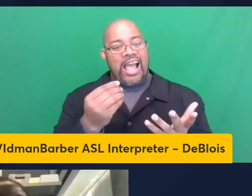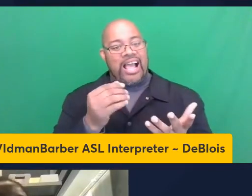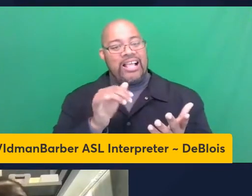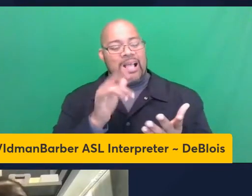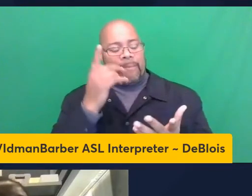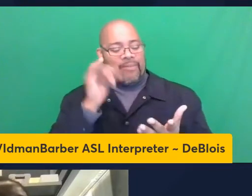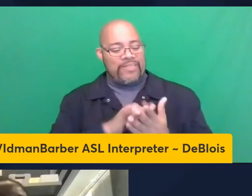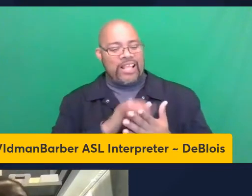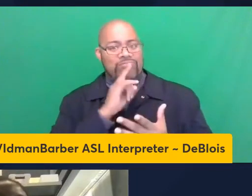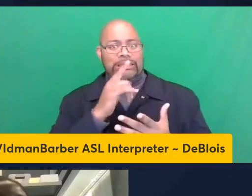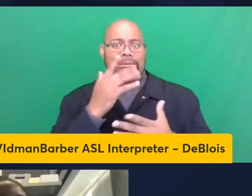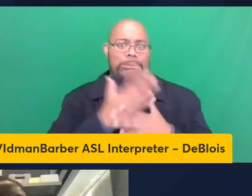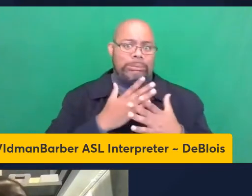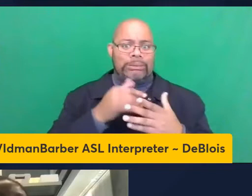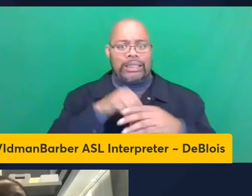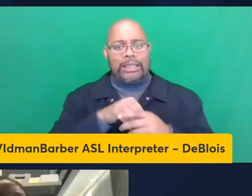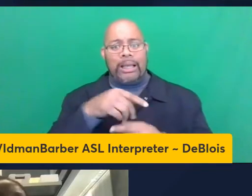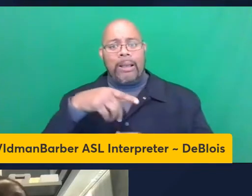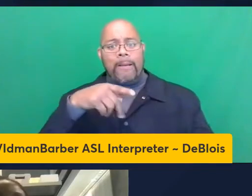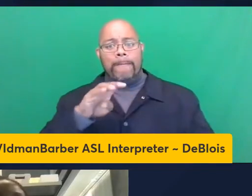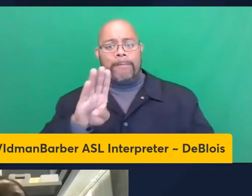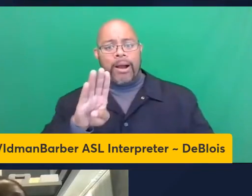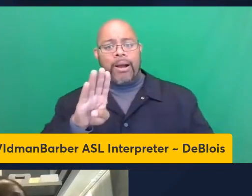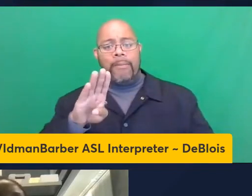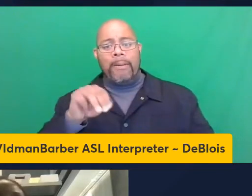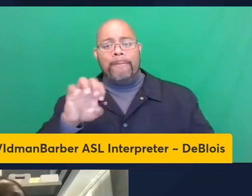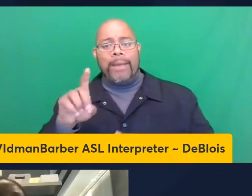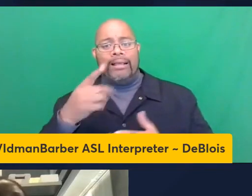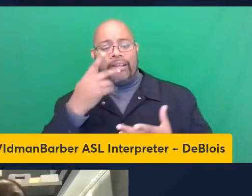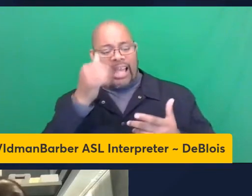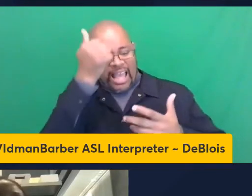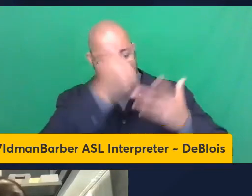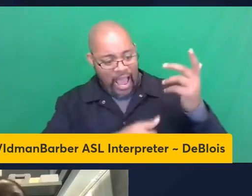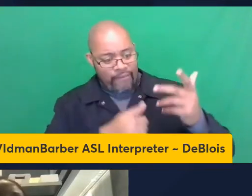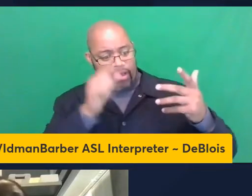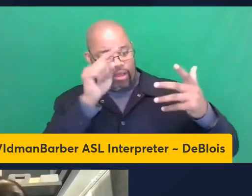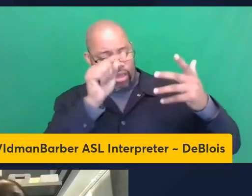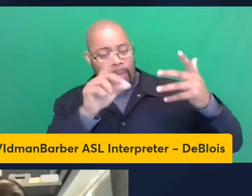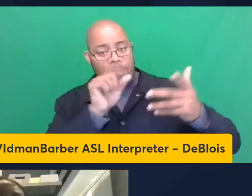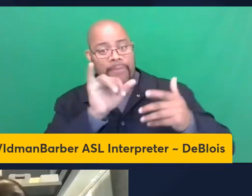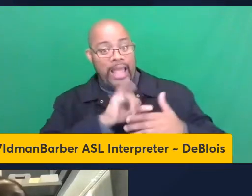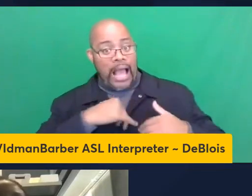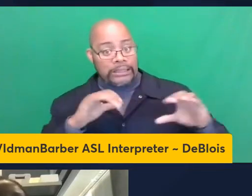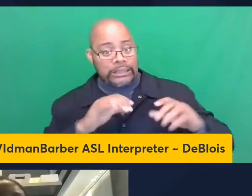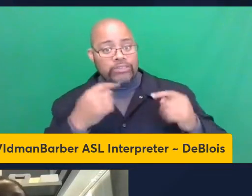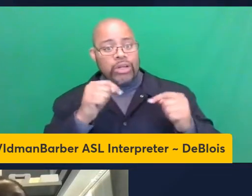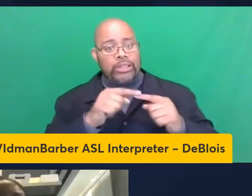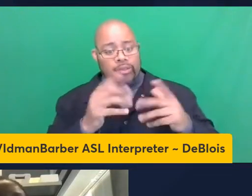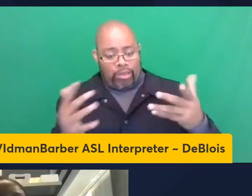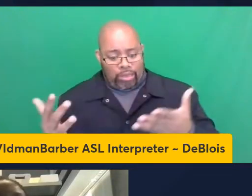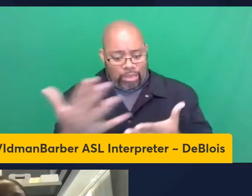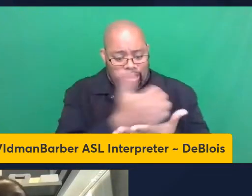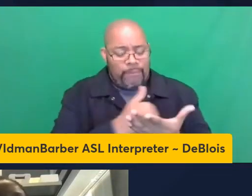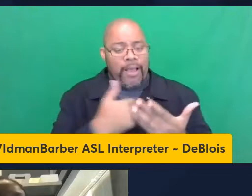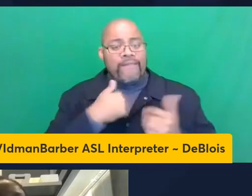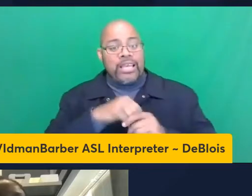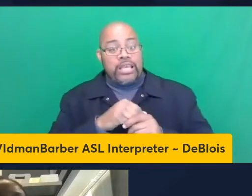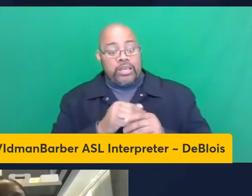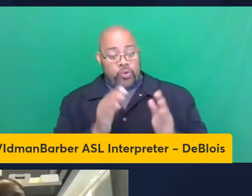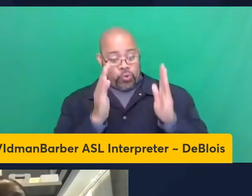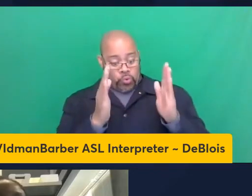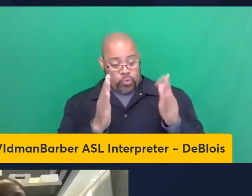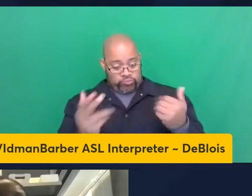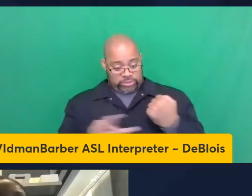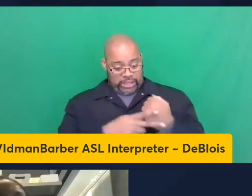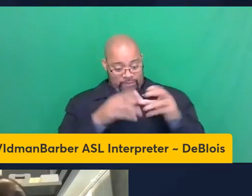was kind of a hassle going into PubMed and looking for every single publication and trying to curate them. So having them in a curated